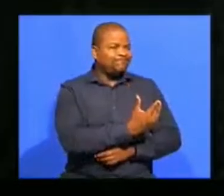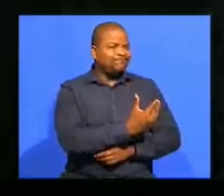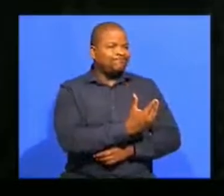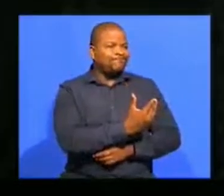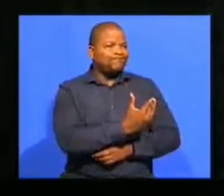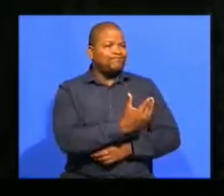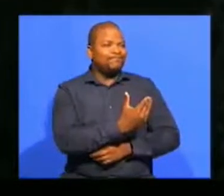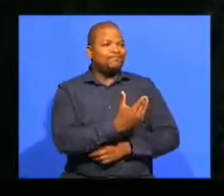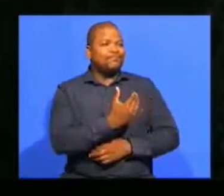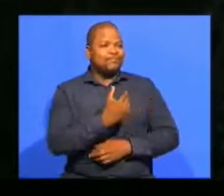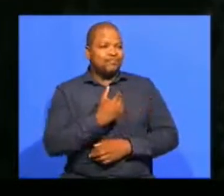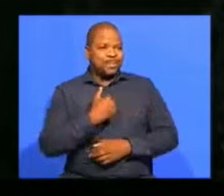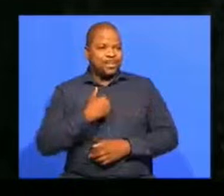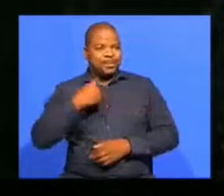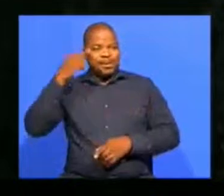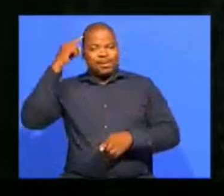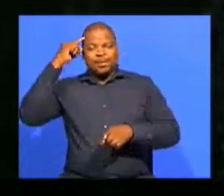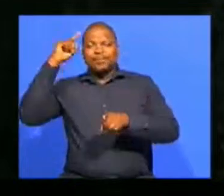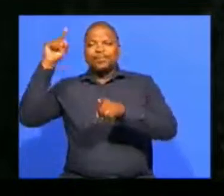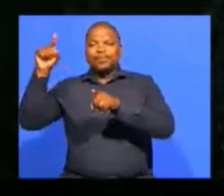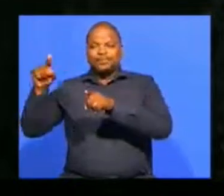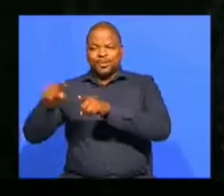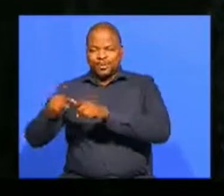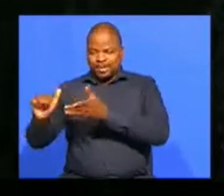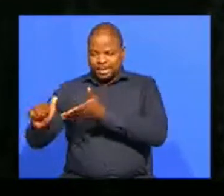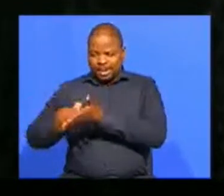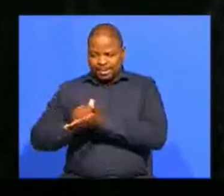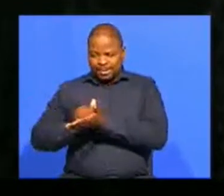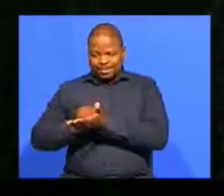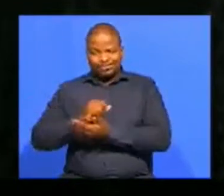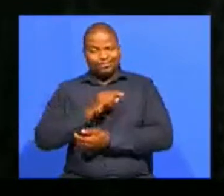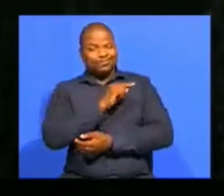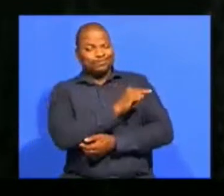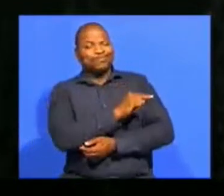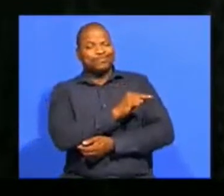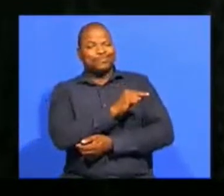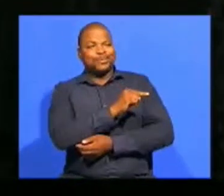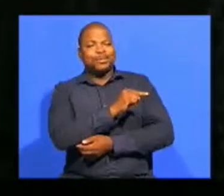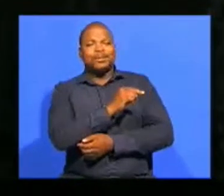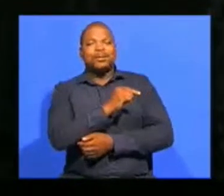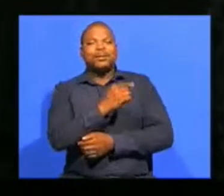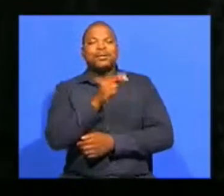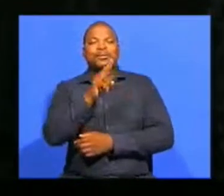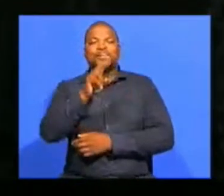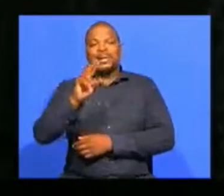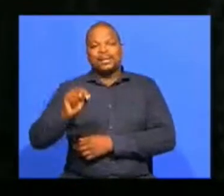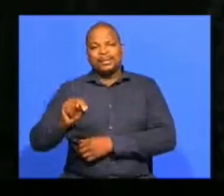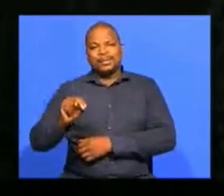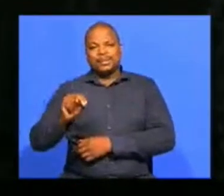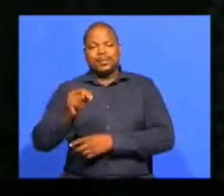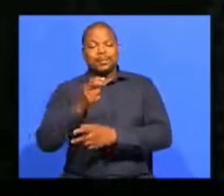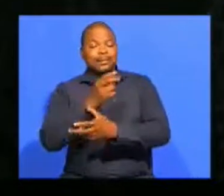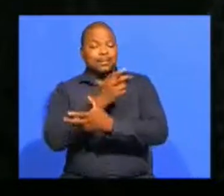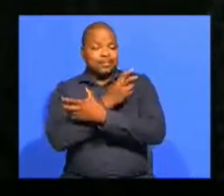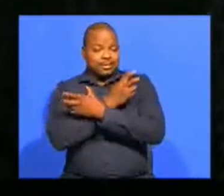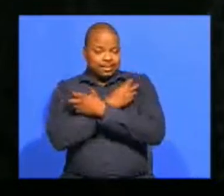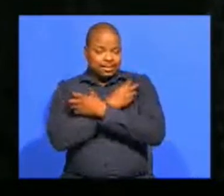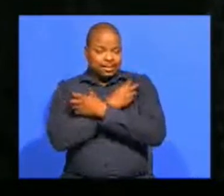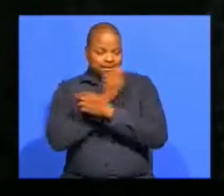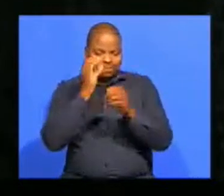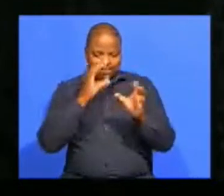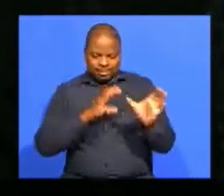I concur completely with the answer provided by our Prime Minister with respect to the United Nations Security